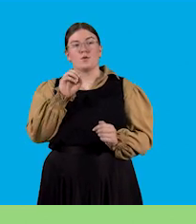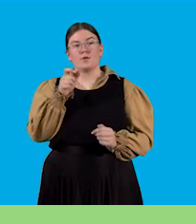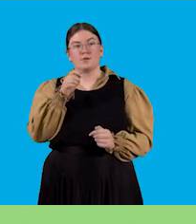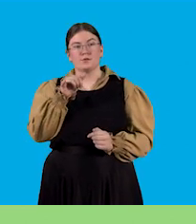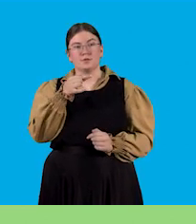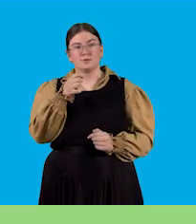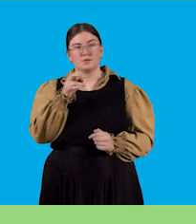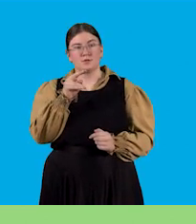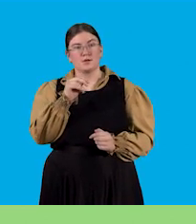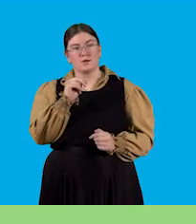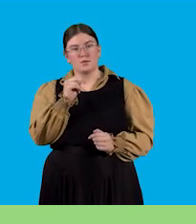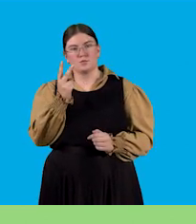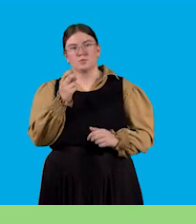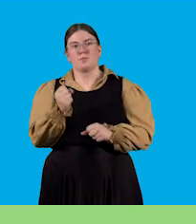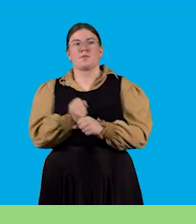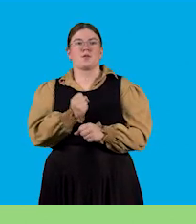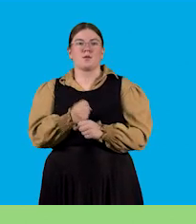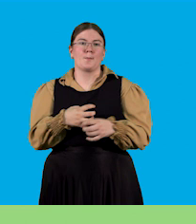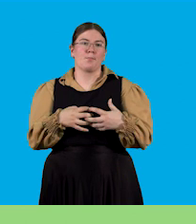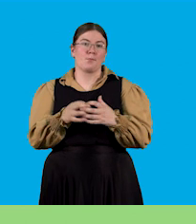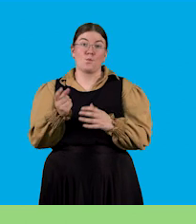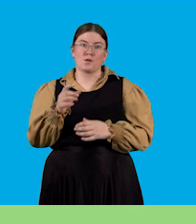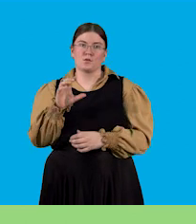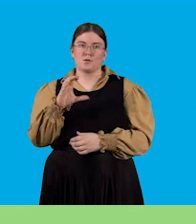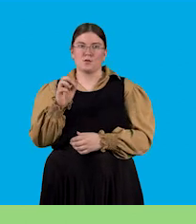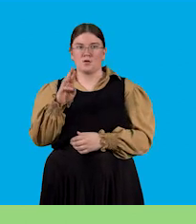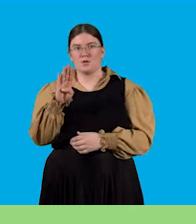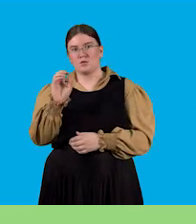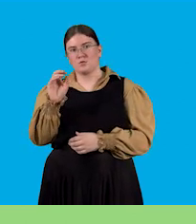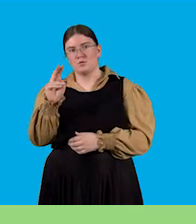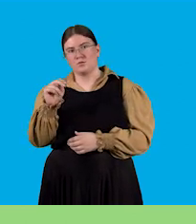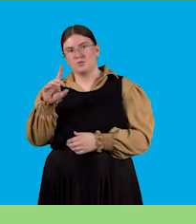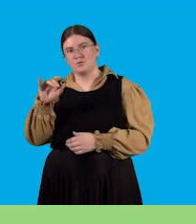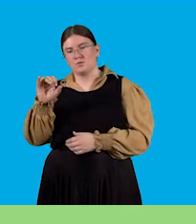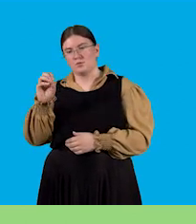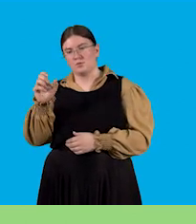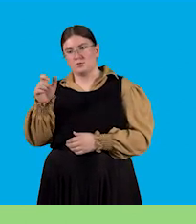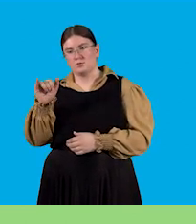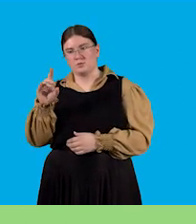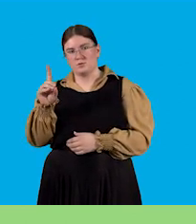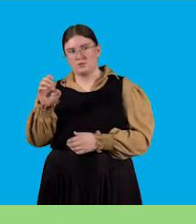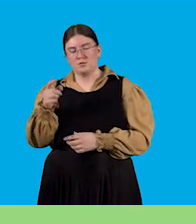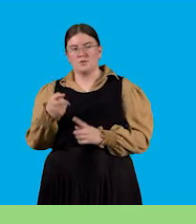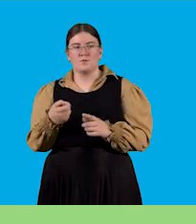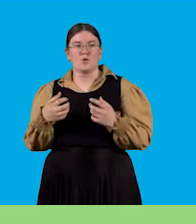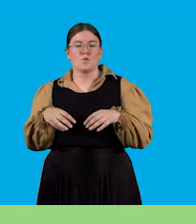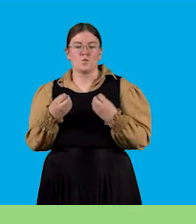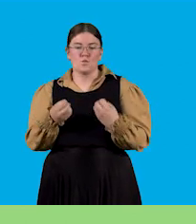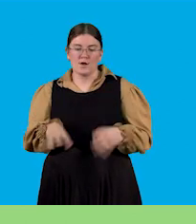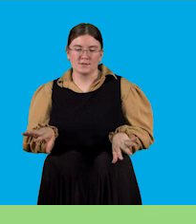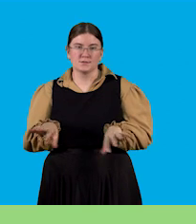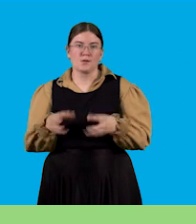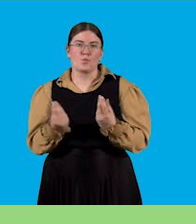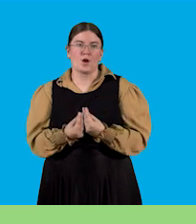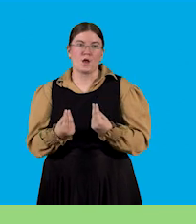oxygen and forming carbon dioxide as a waste product. Now, that's a